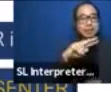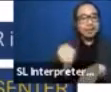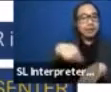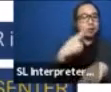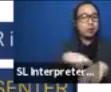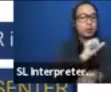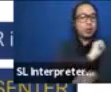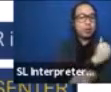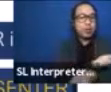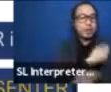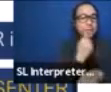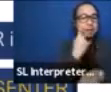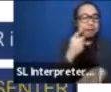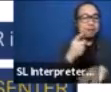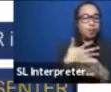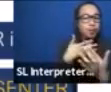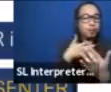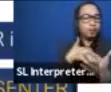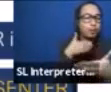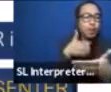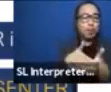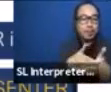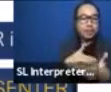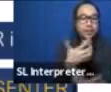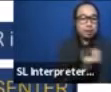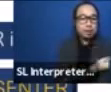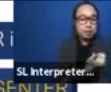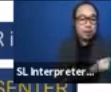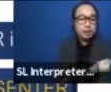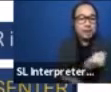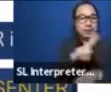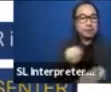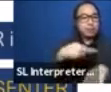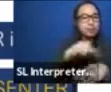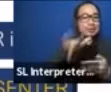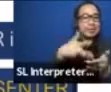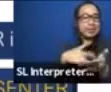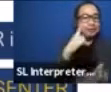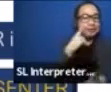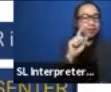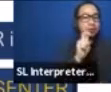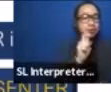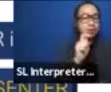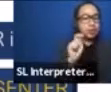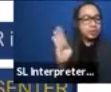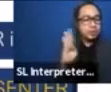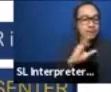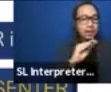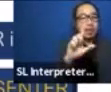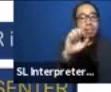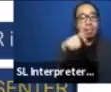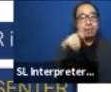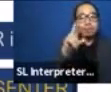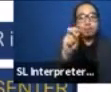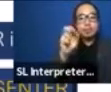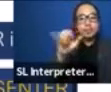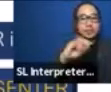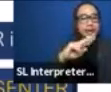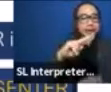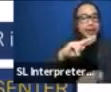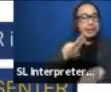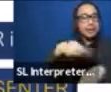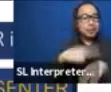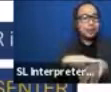National Center for Tuberculosis and Leprosy, National Institute of Public Health, and University of Health Science to manage lead